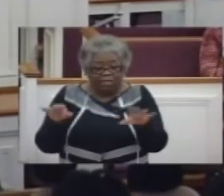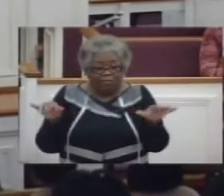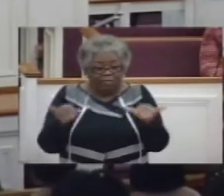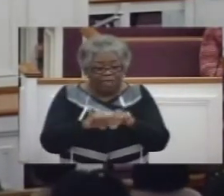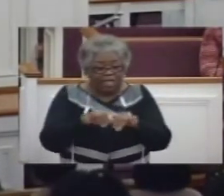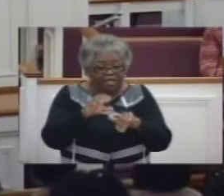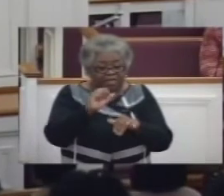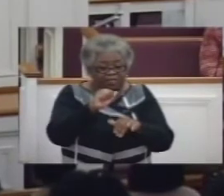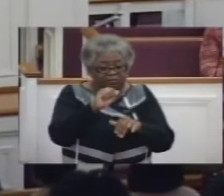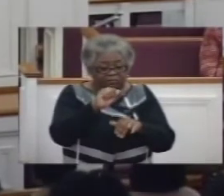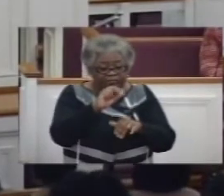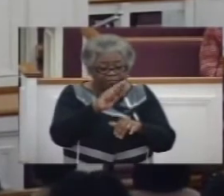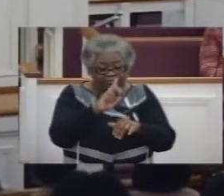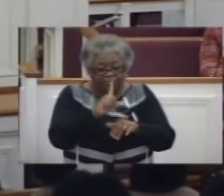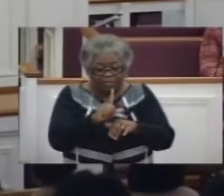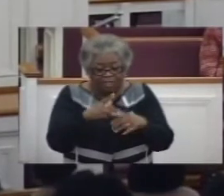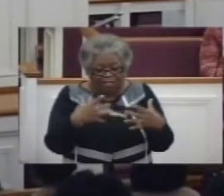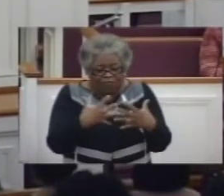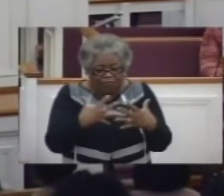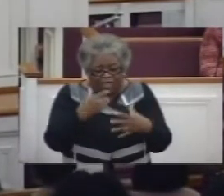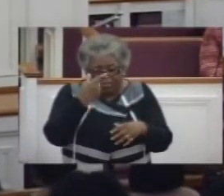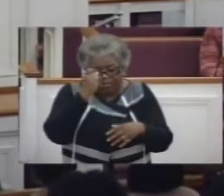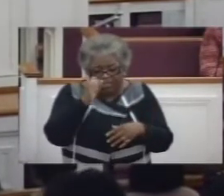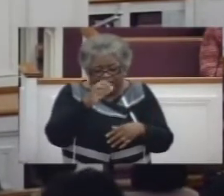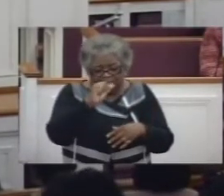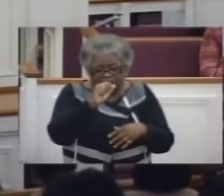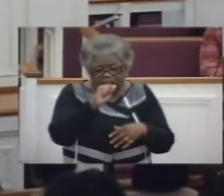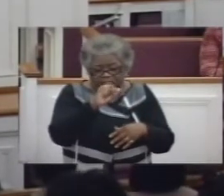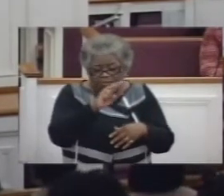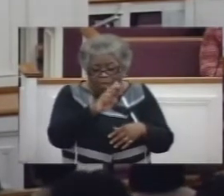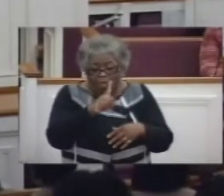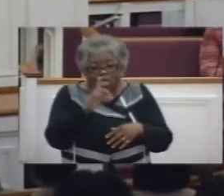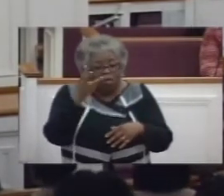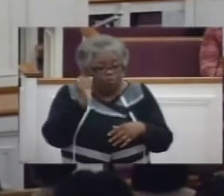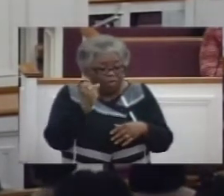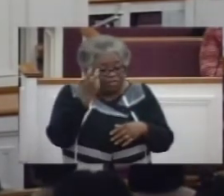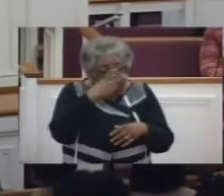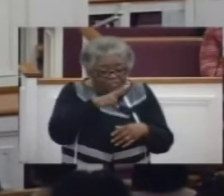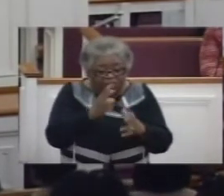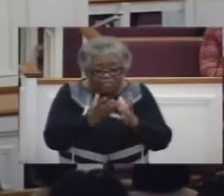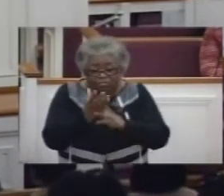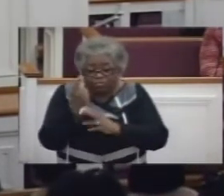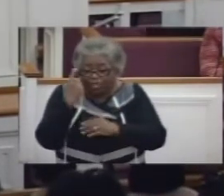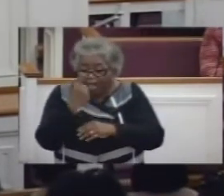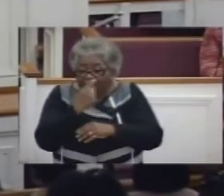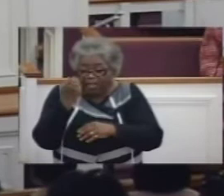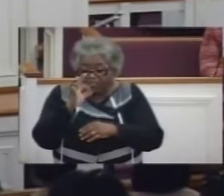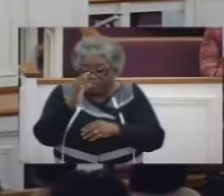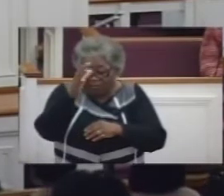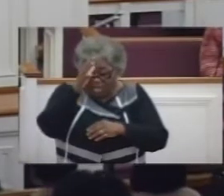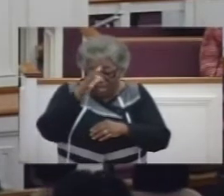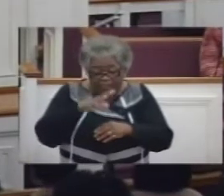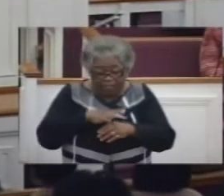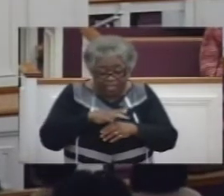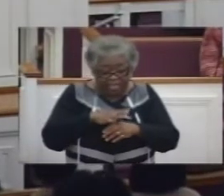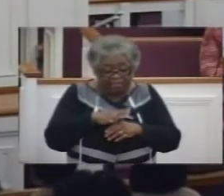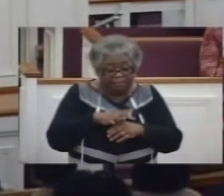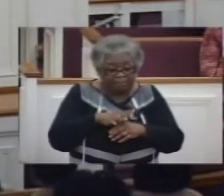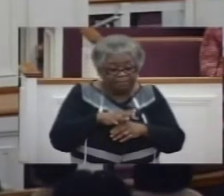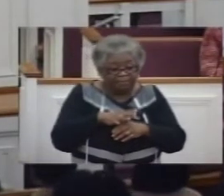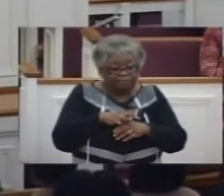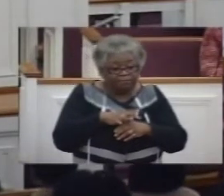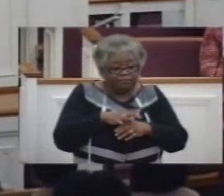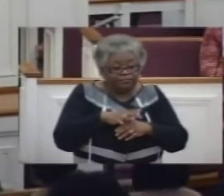like Saul, afraid because Saul was looking through the eyes of a man. As an eye of